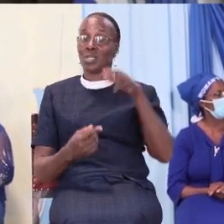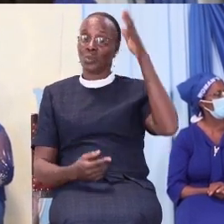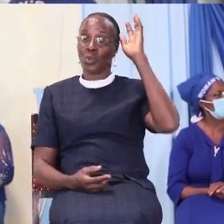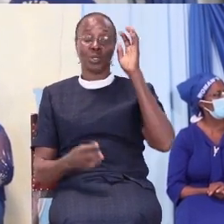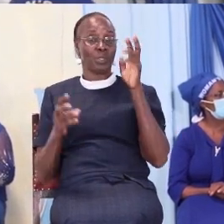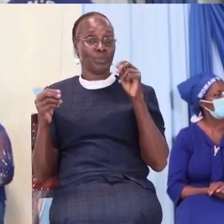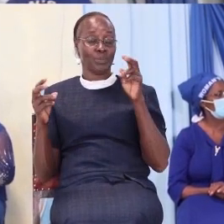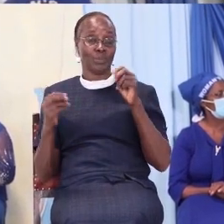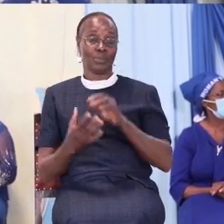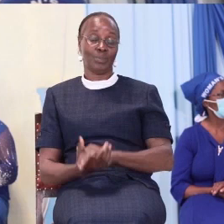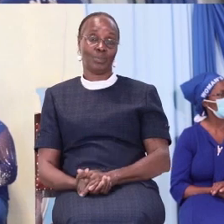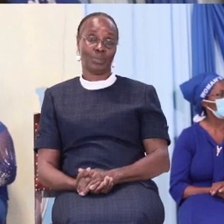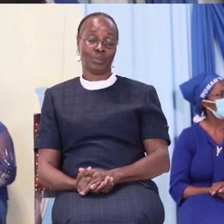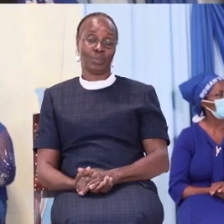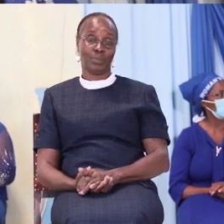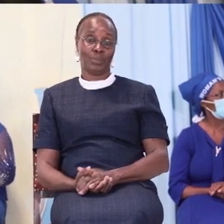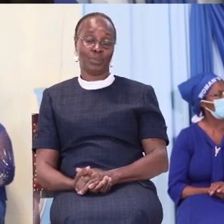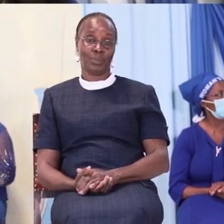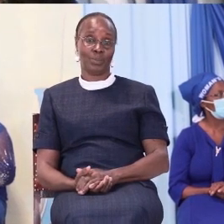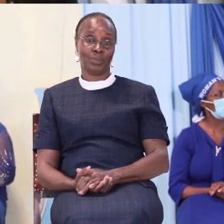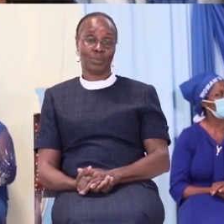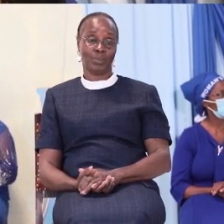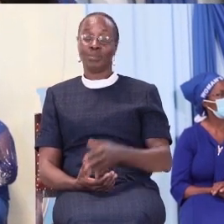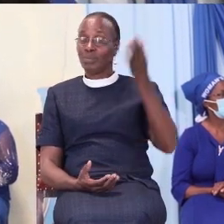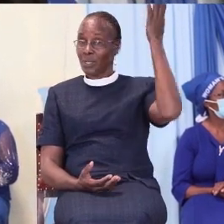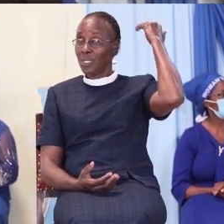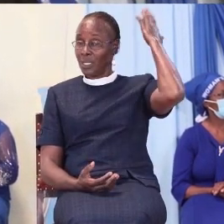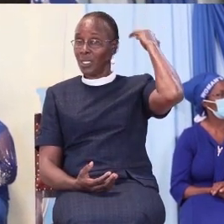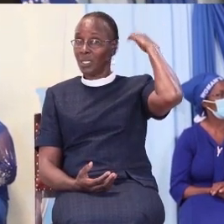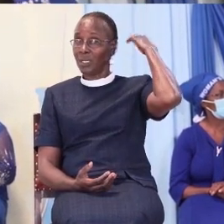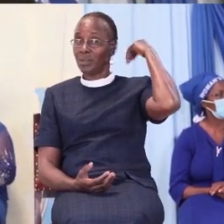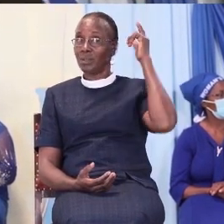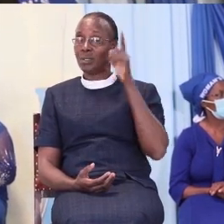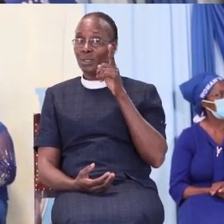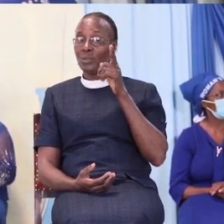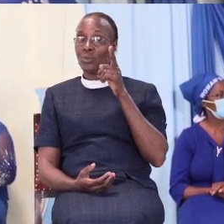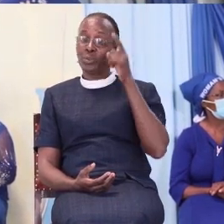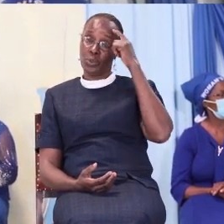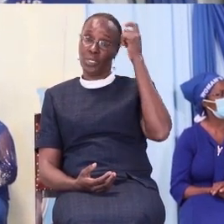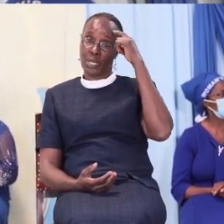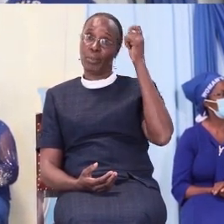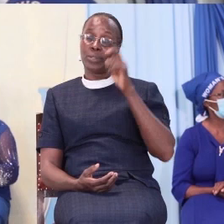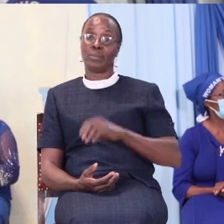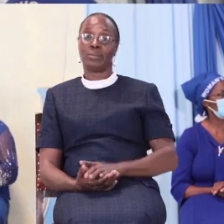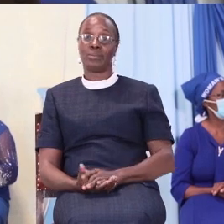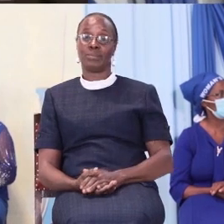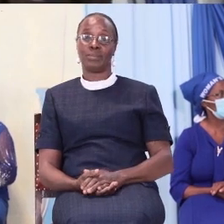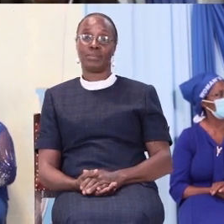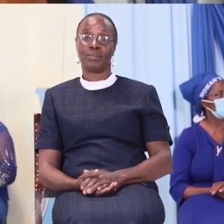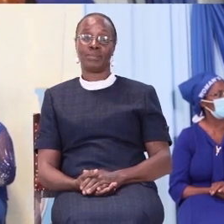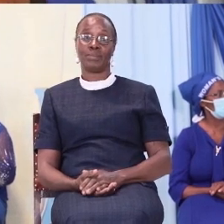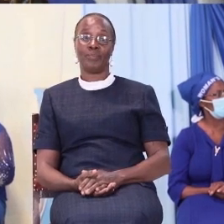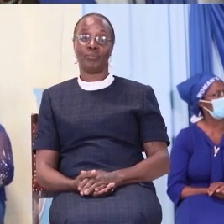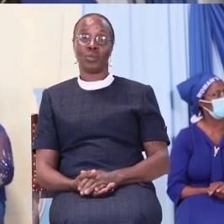should always know that once you were a rebellious people. They were